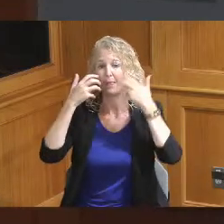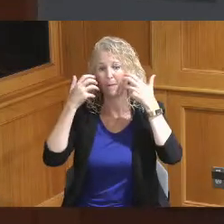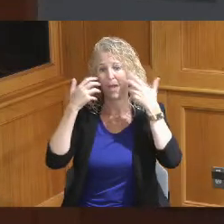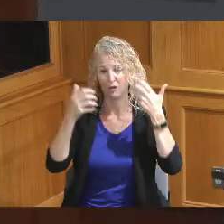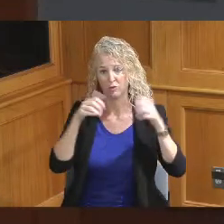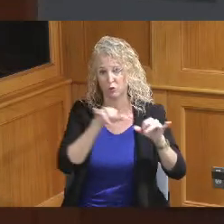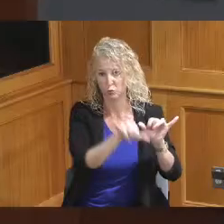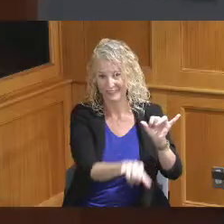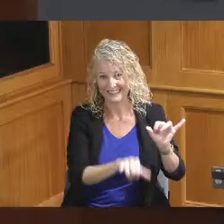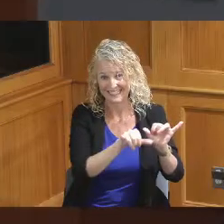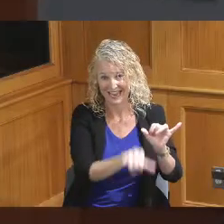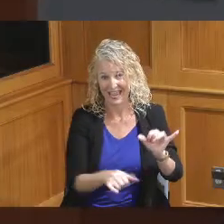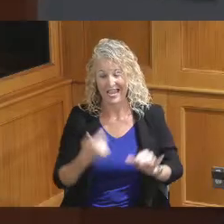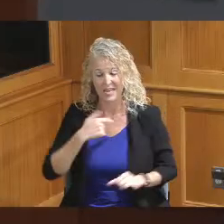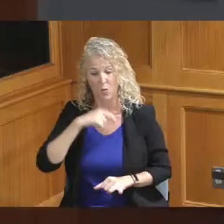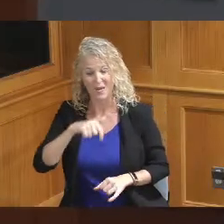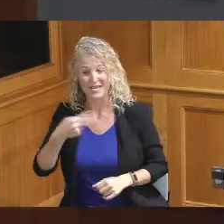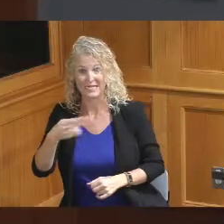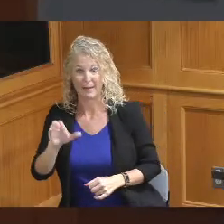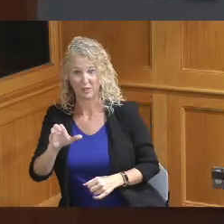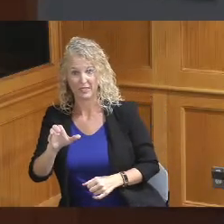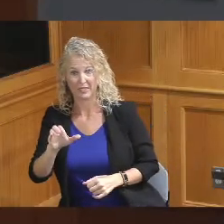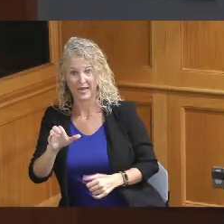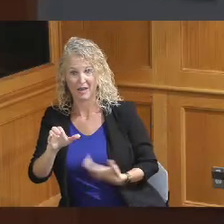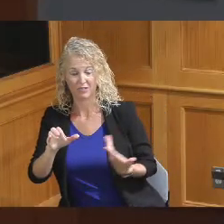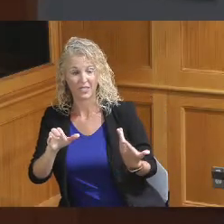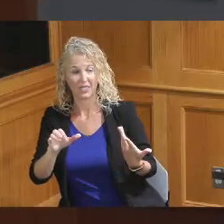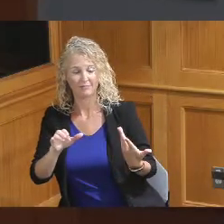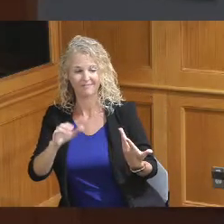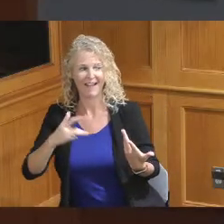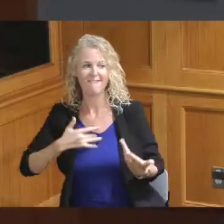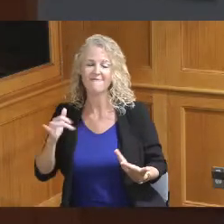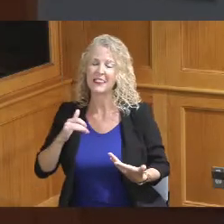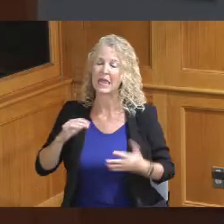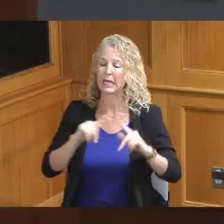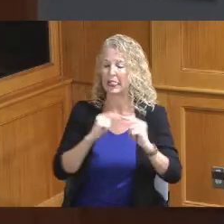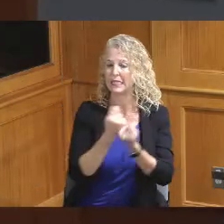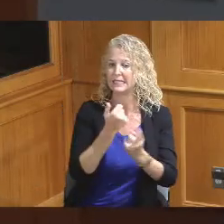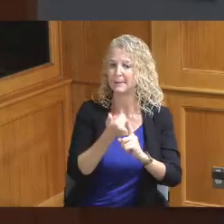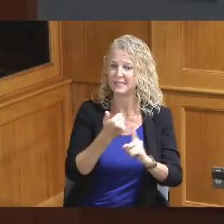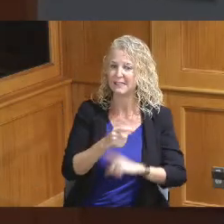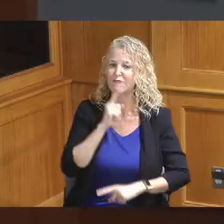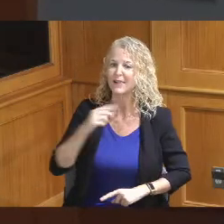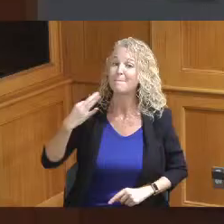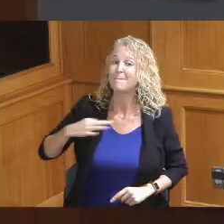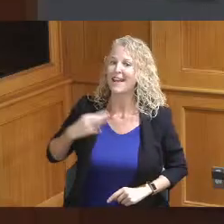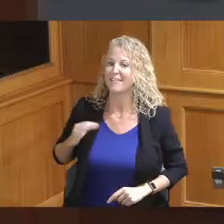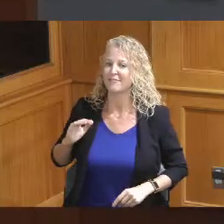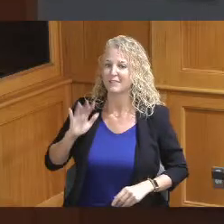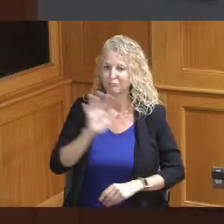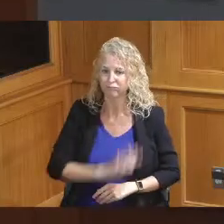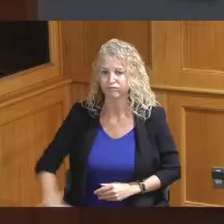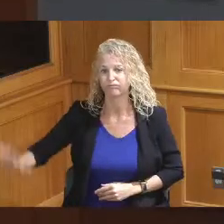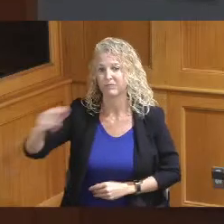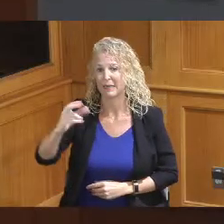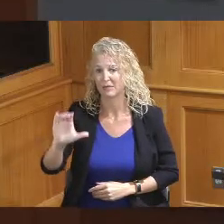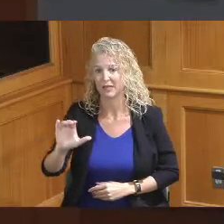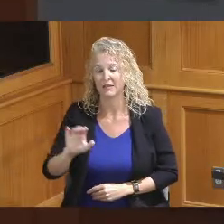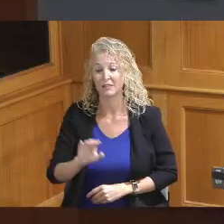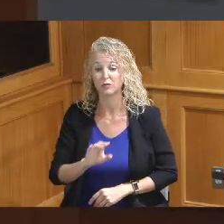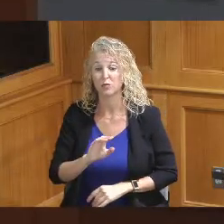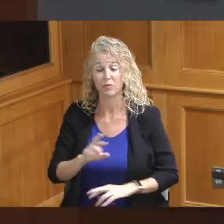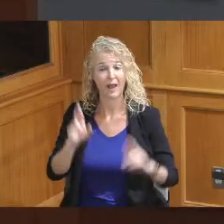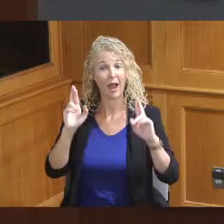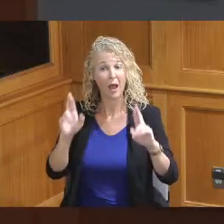County as a whole. I feel the team brings a lot to the county, and hopefully this deal gets done and